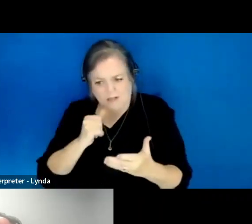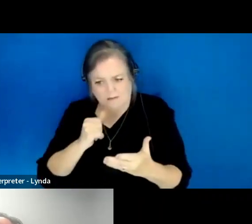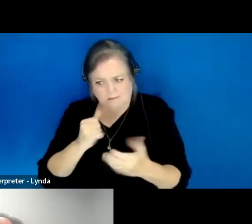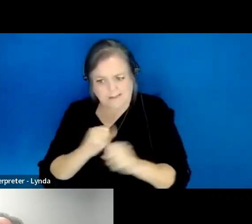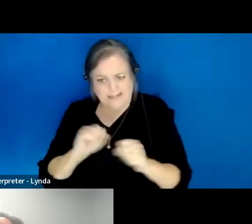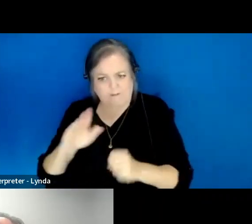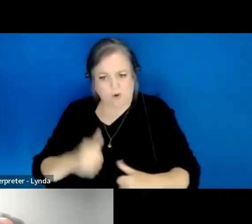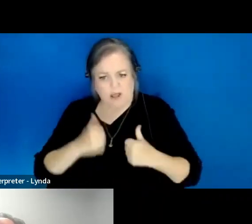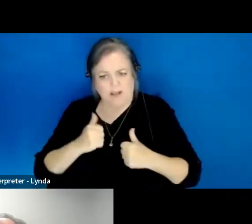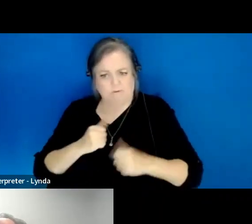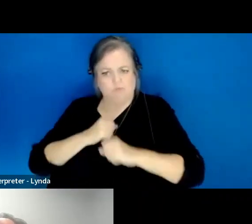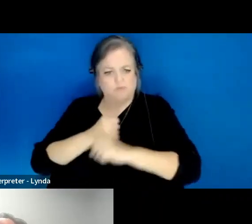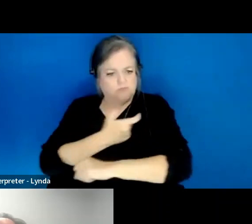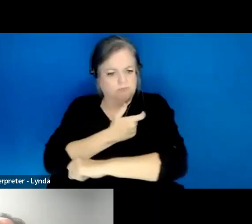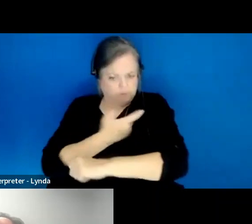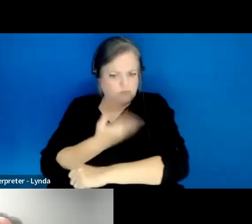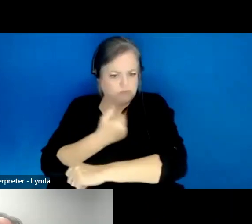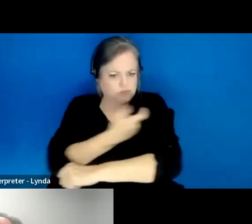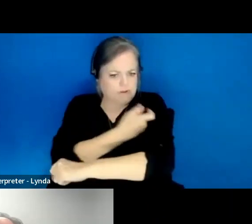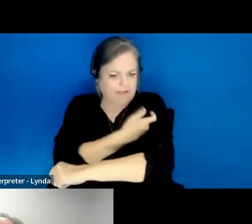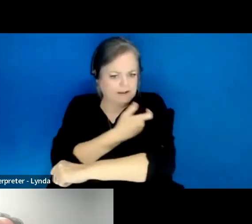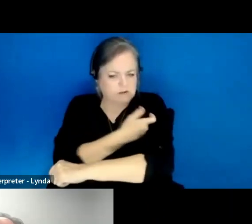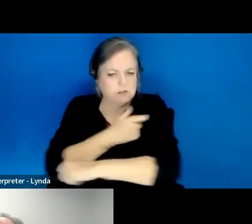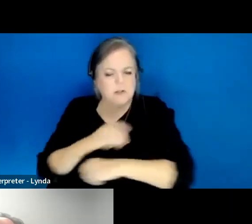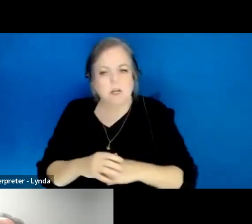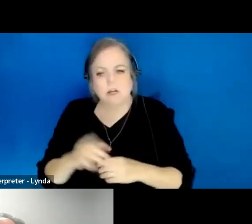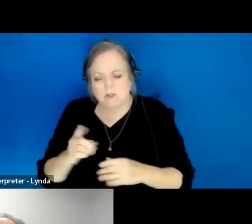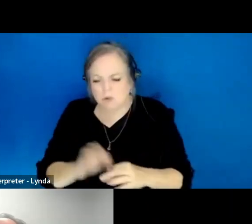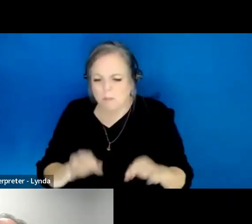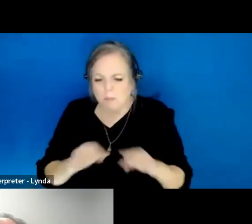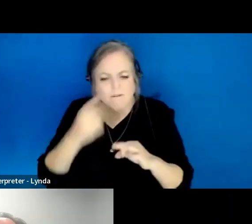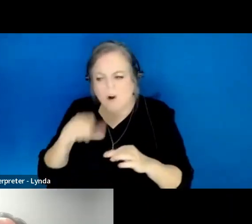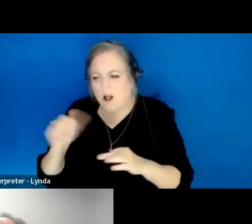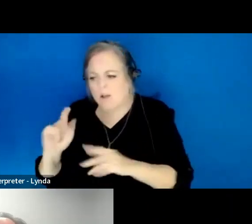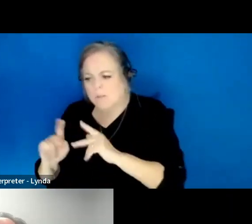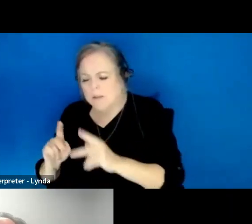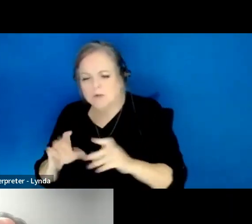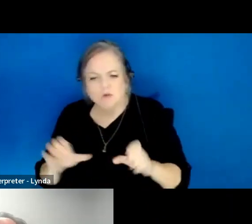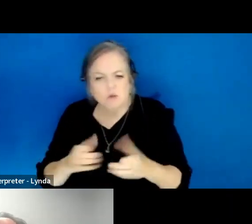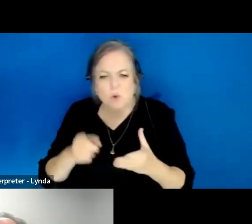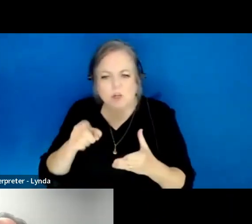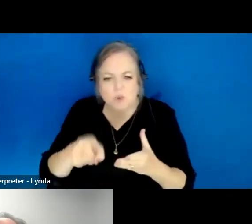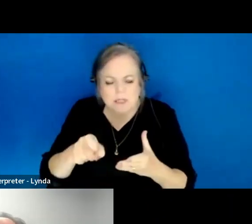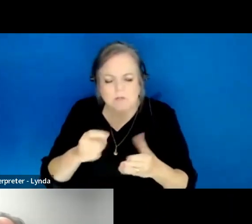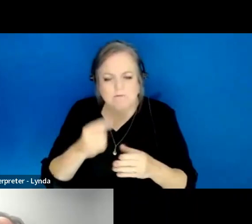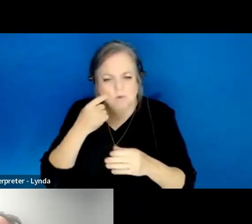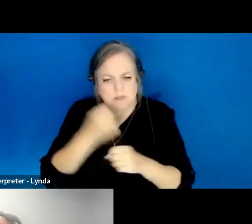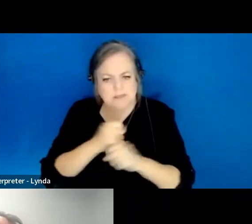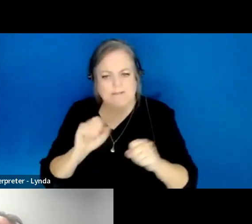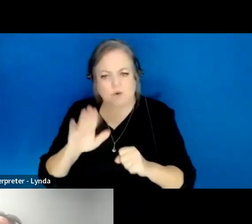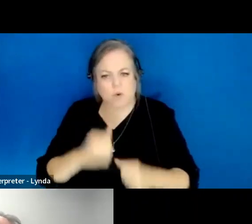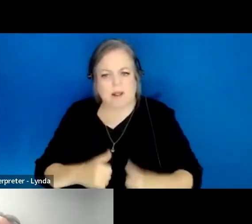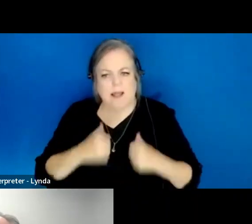Because you matter to someone, so do what you need to do to save your life. Mm-hmm. Mm-hmm. Let me